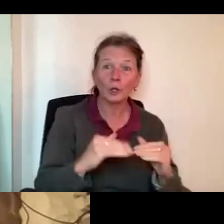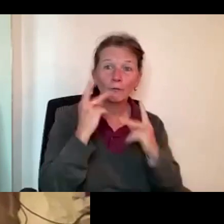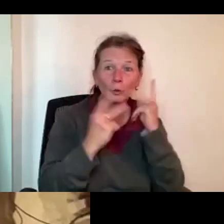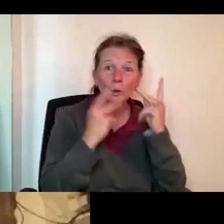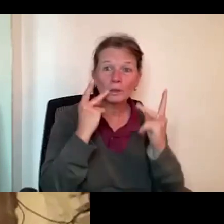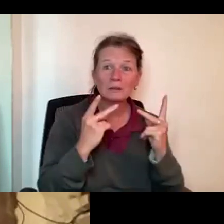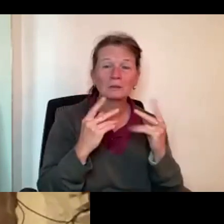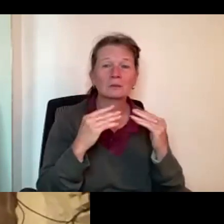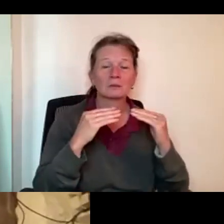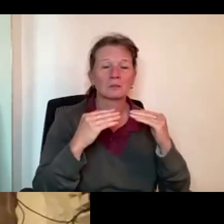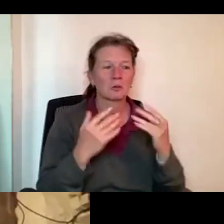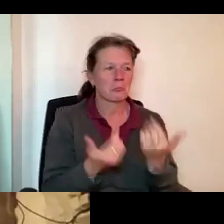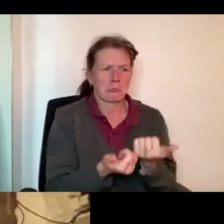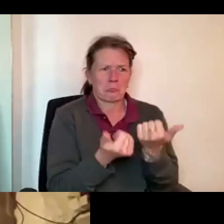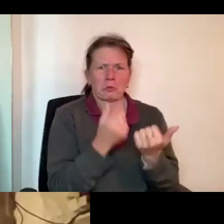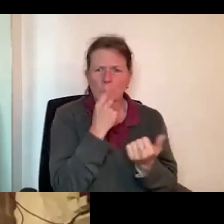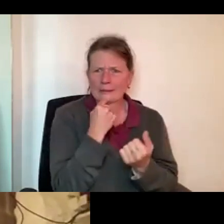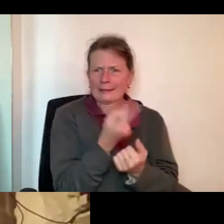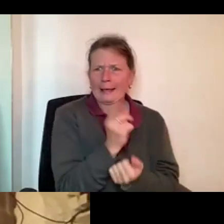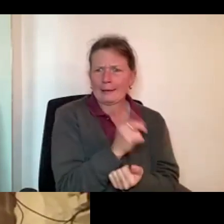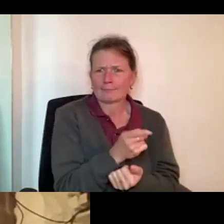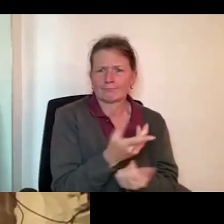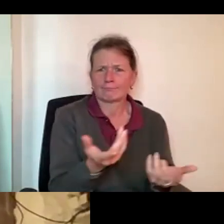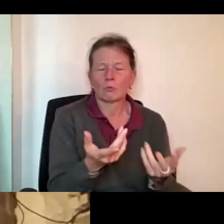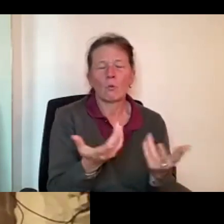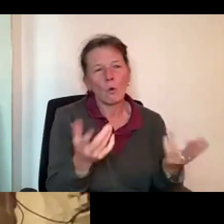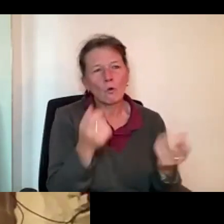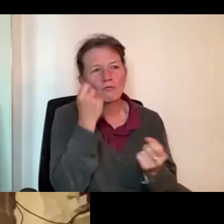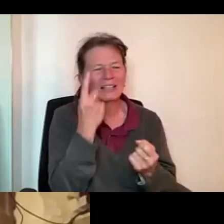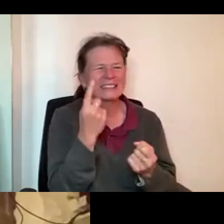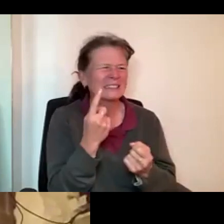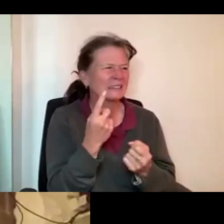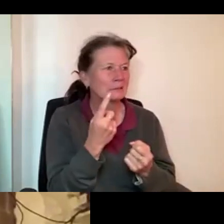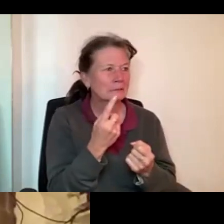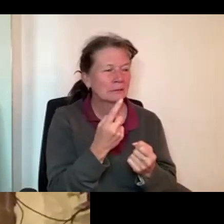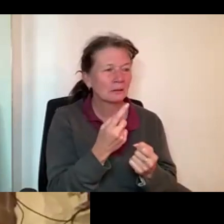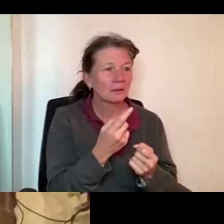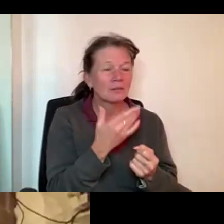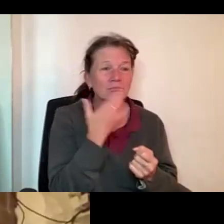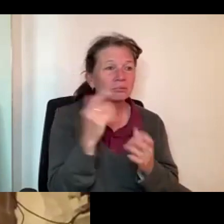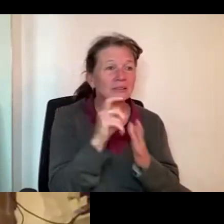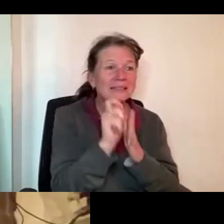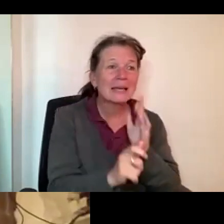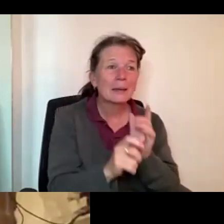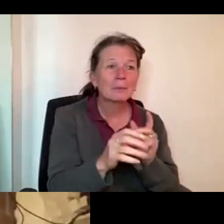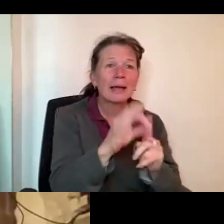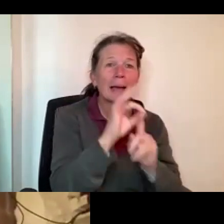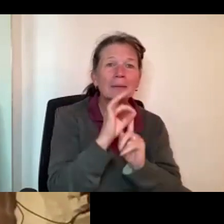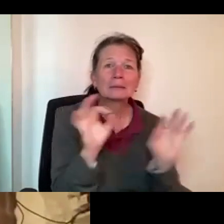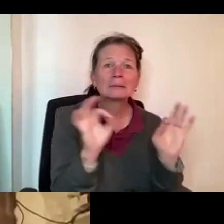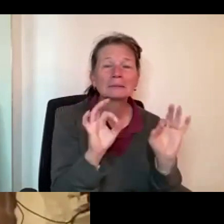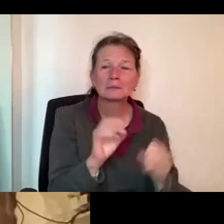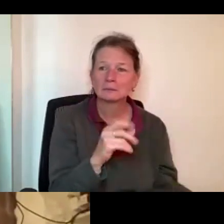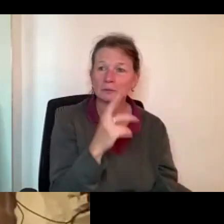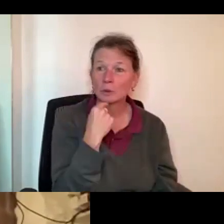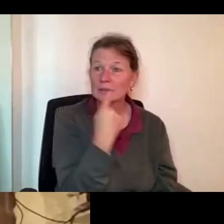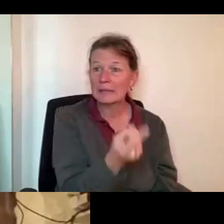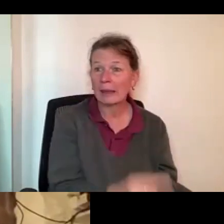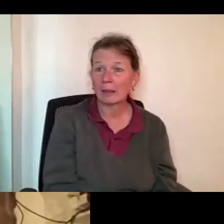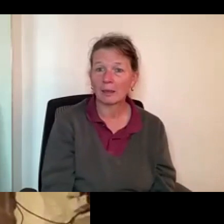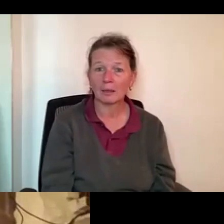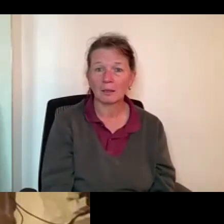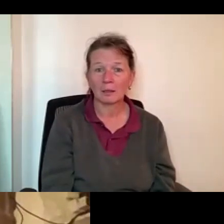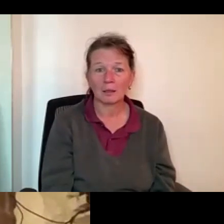But I think also if it's that you've realized that you're not attracting disabled applicants, you can, say so. That's